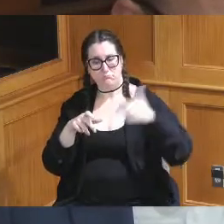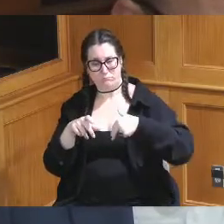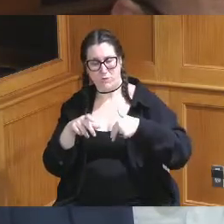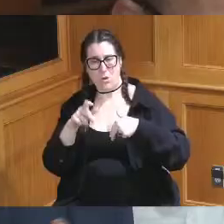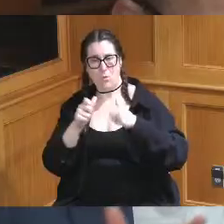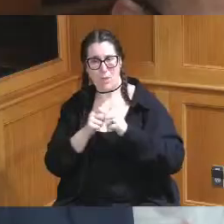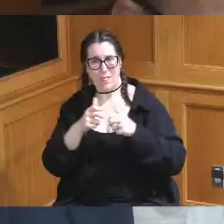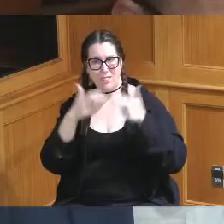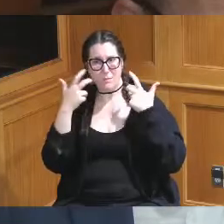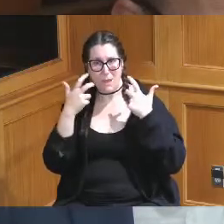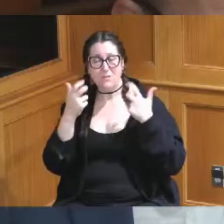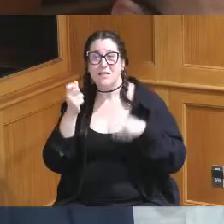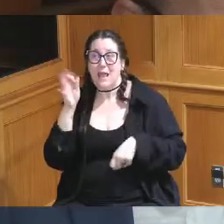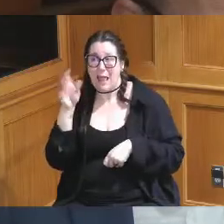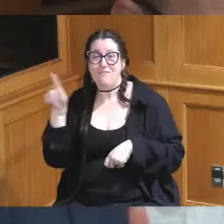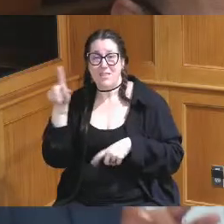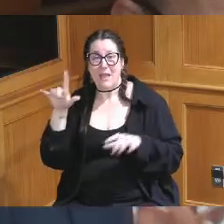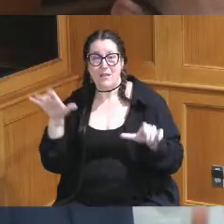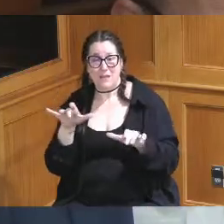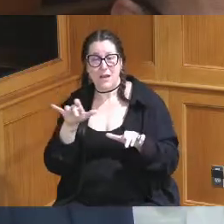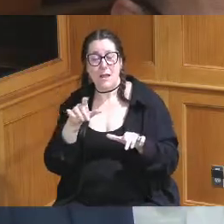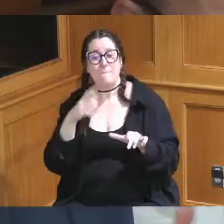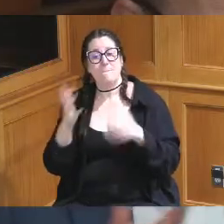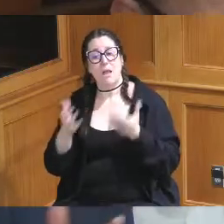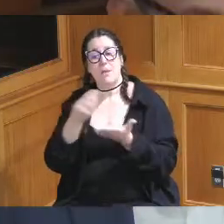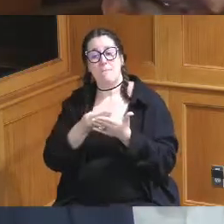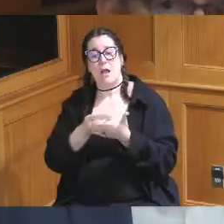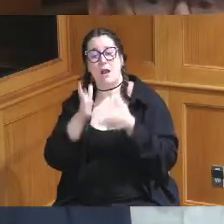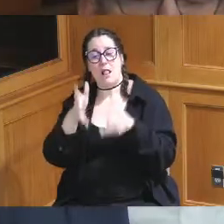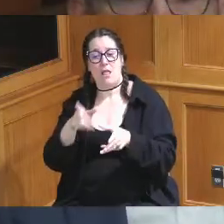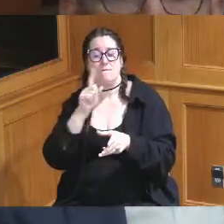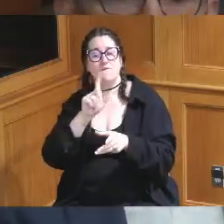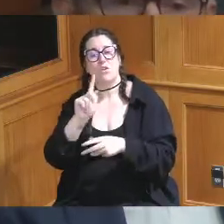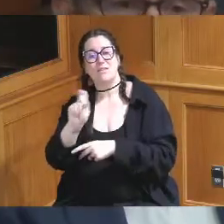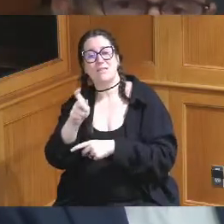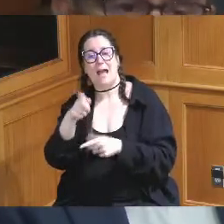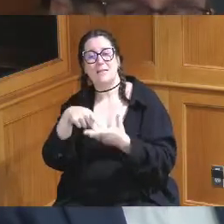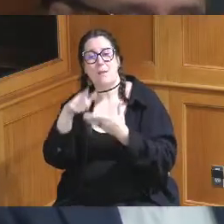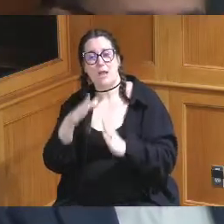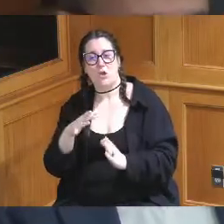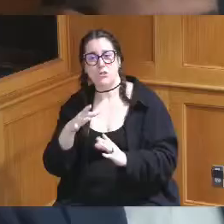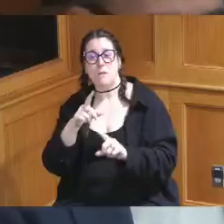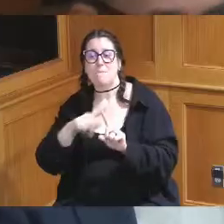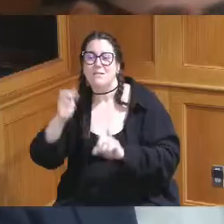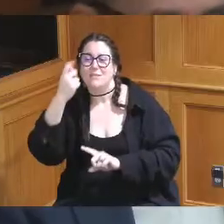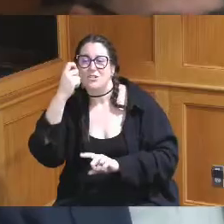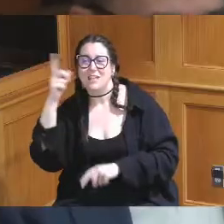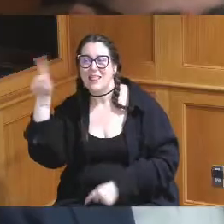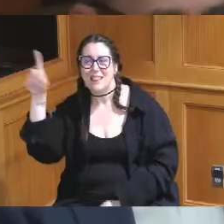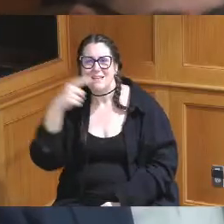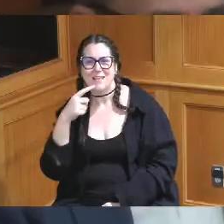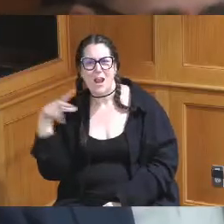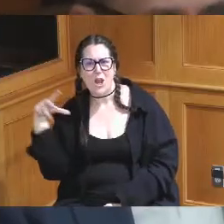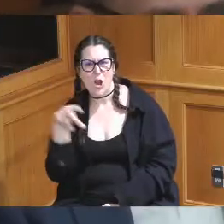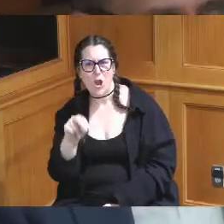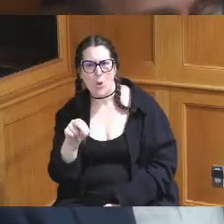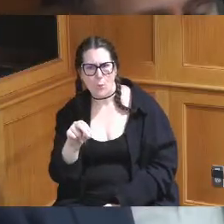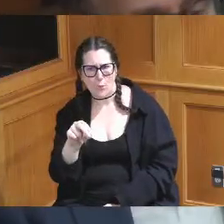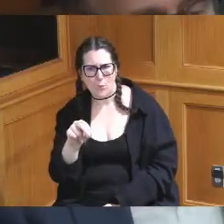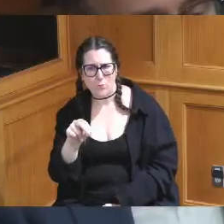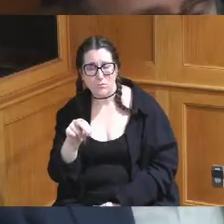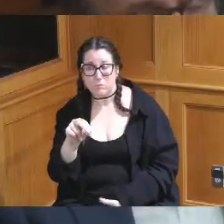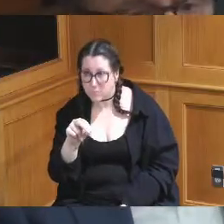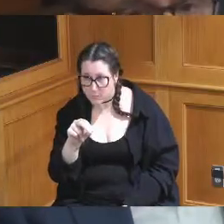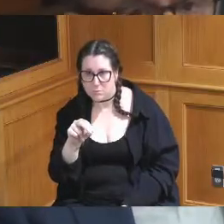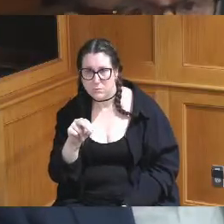have been able to have some money left over so that we can make sure the taxpayers could be written in. But they said no. It went over to